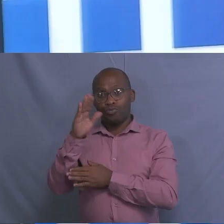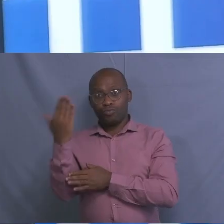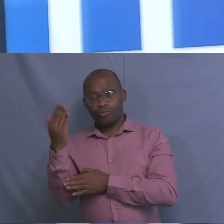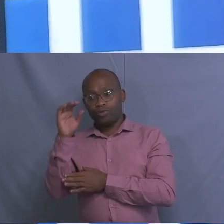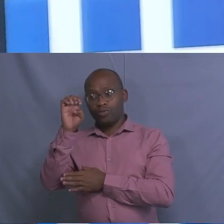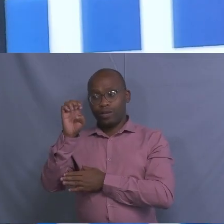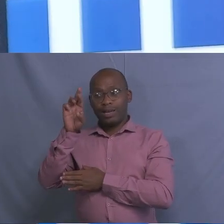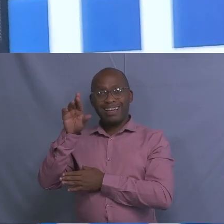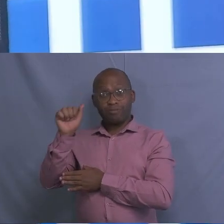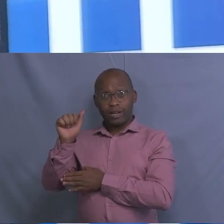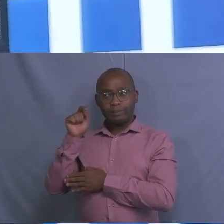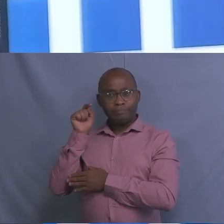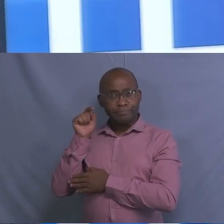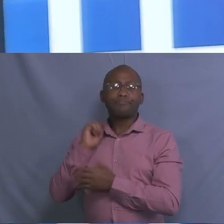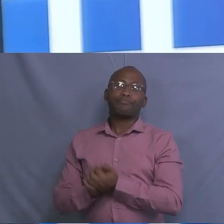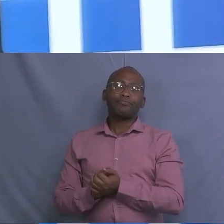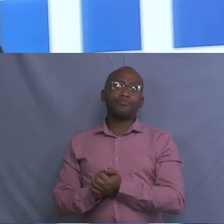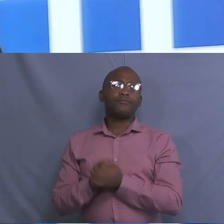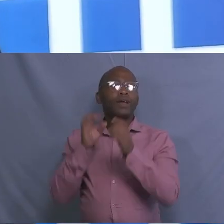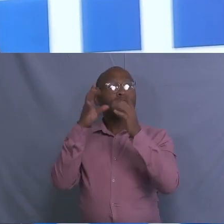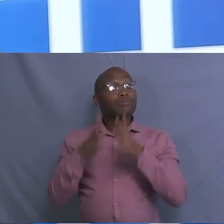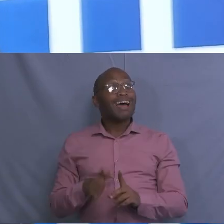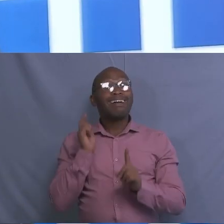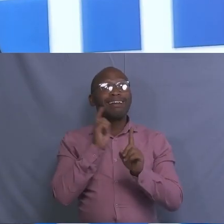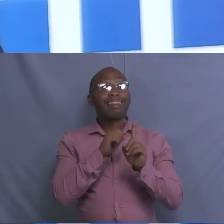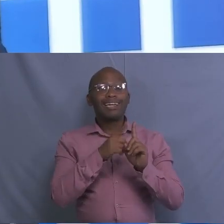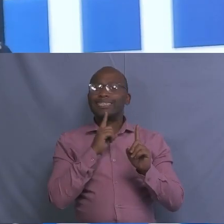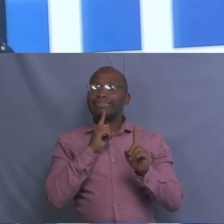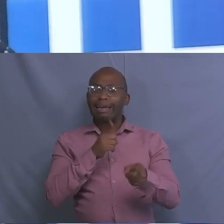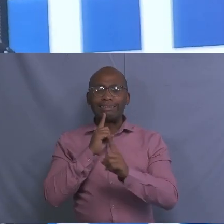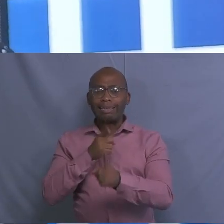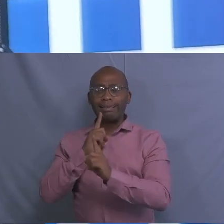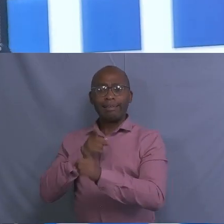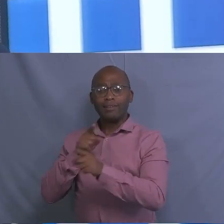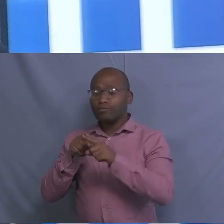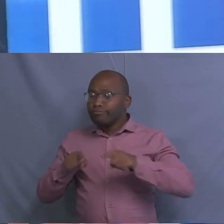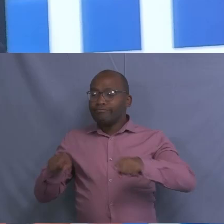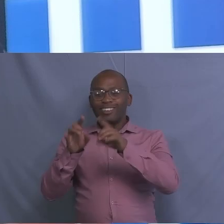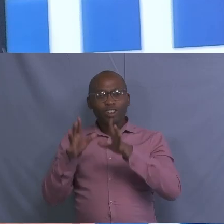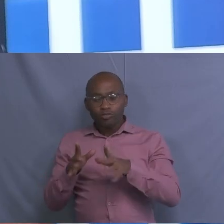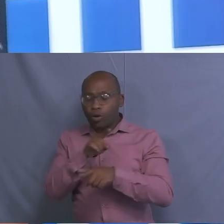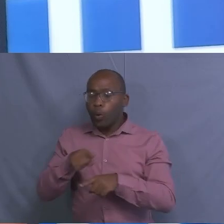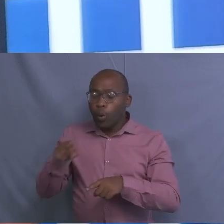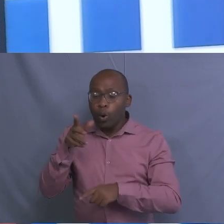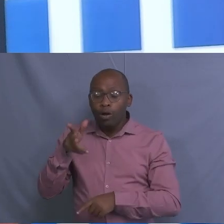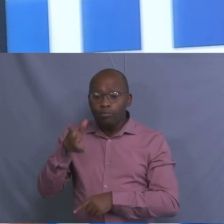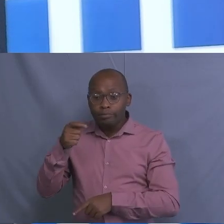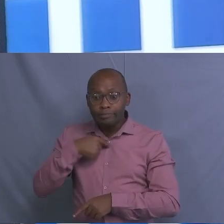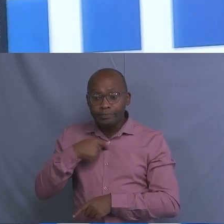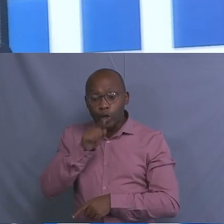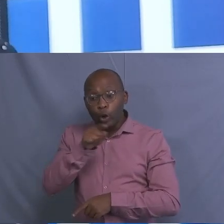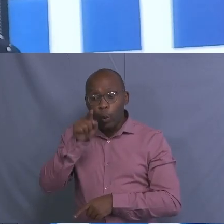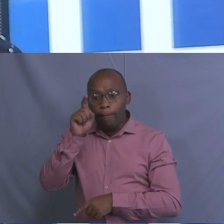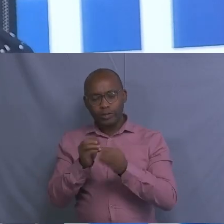the director of this company instructed his subordinates to make false statements and basically to cook